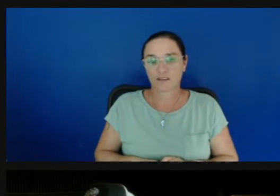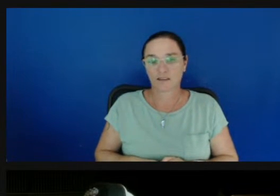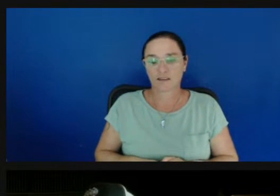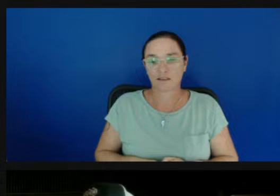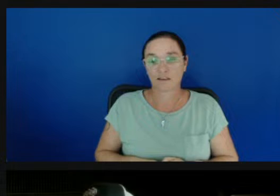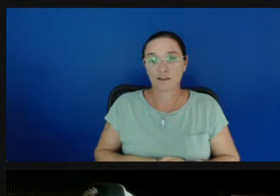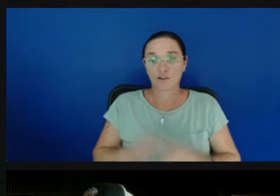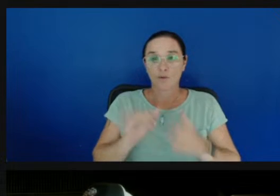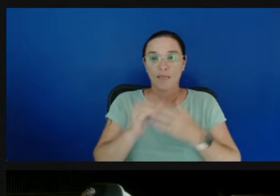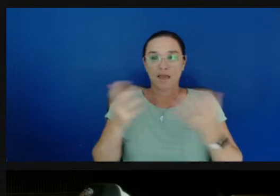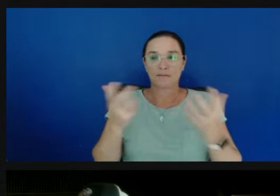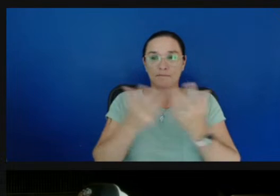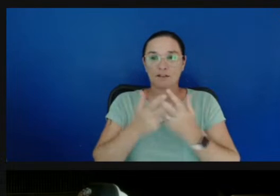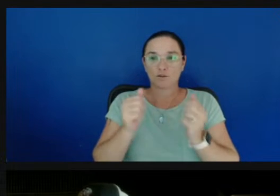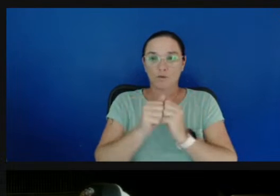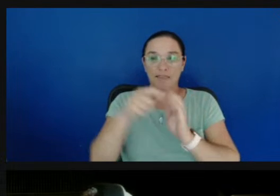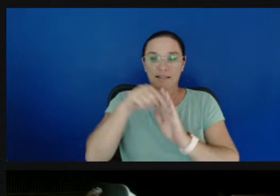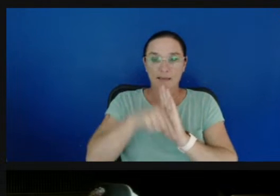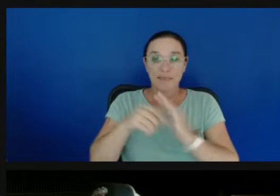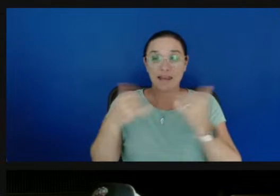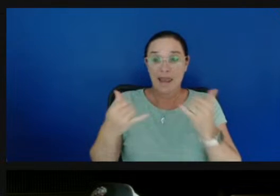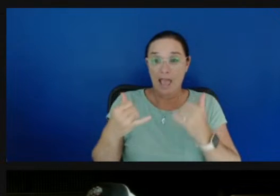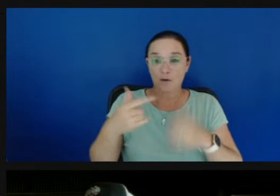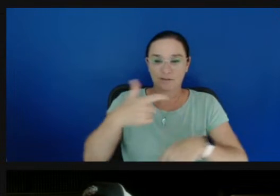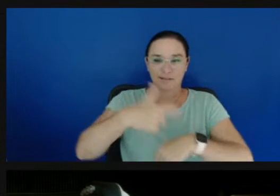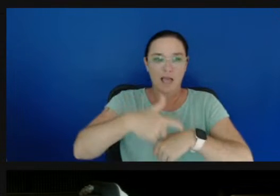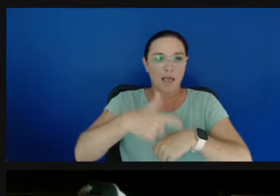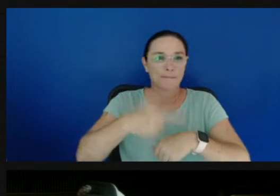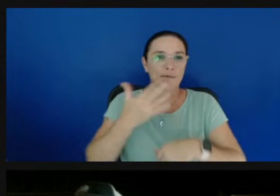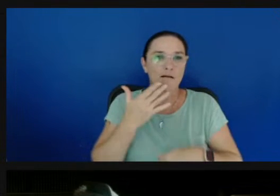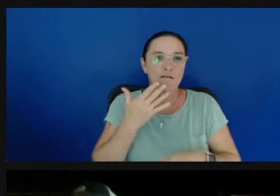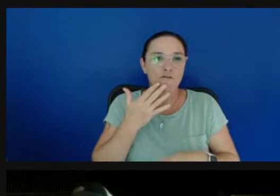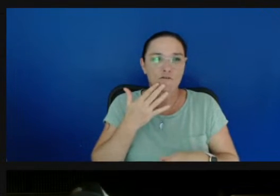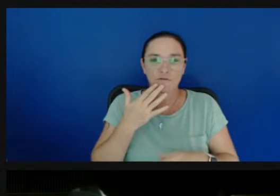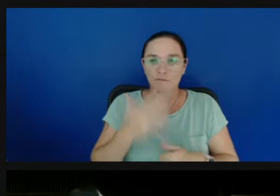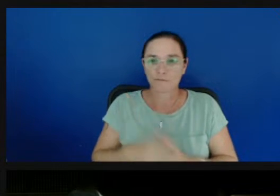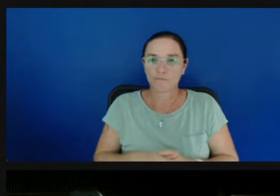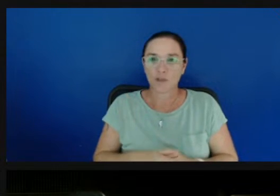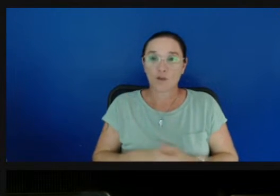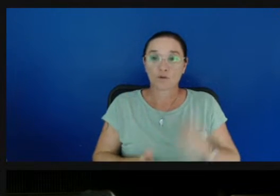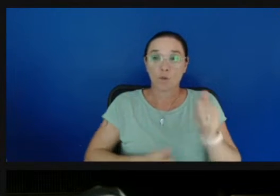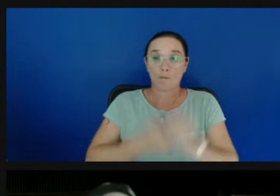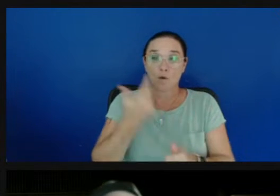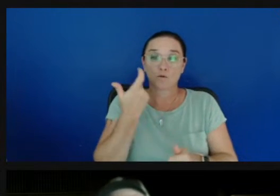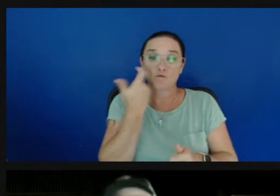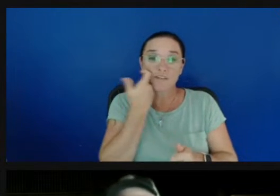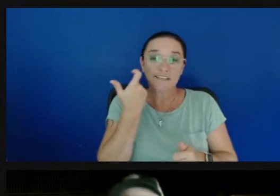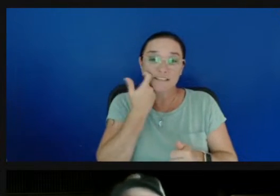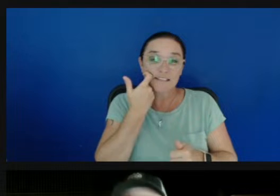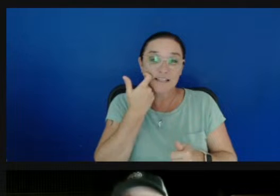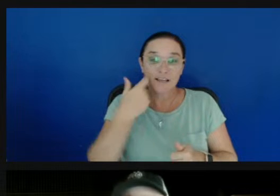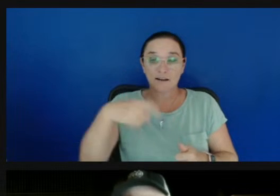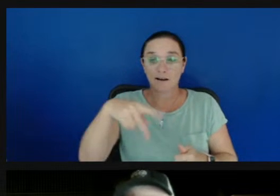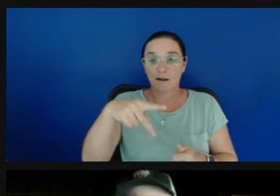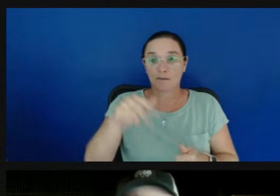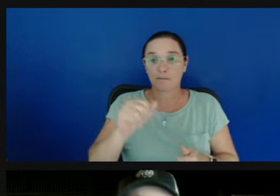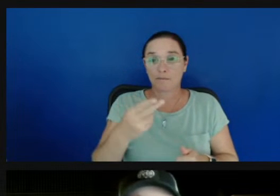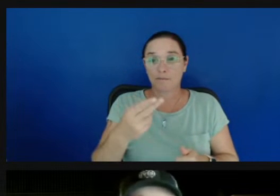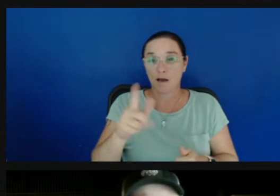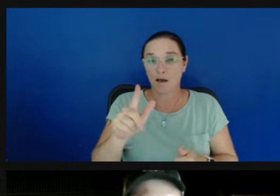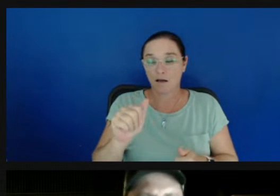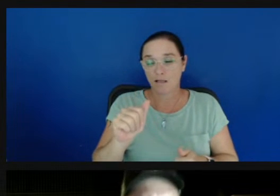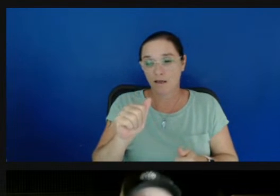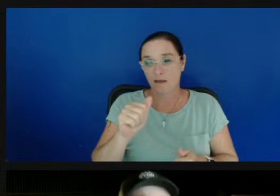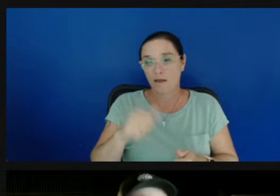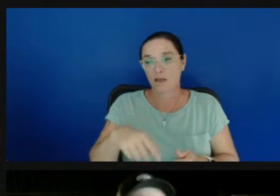depth, and let's come colored by time now. So the most recent earthquakes are happening right now in Pahala, 20 miles down,